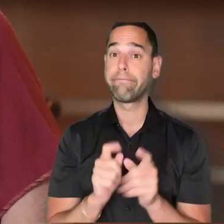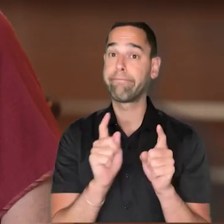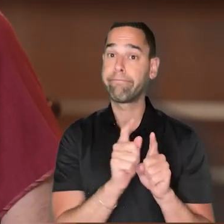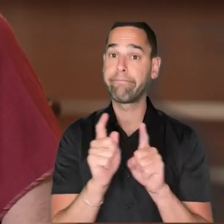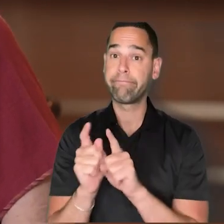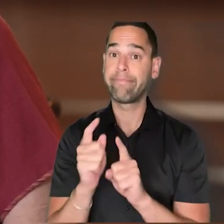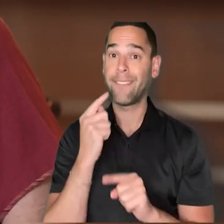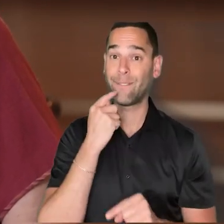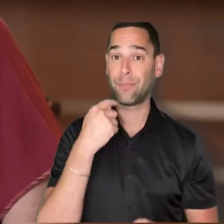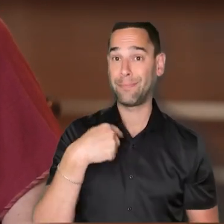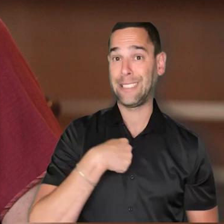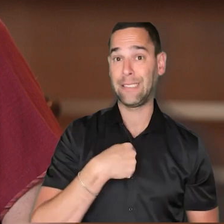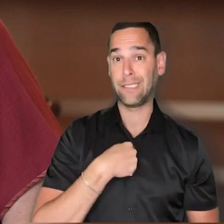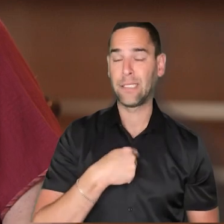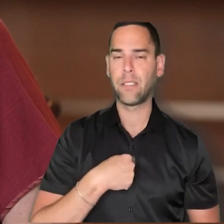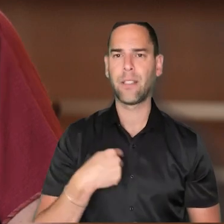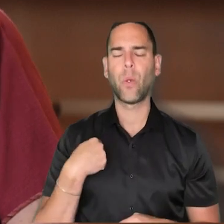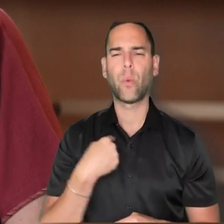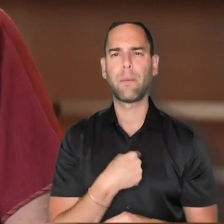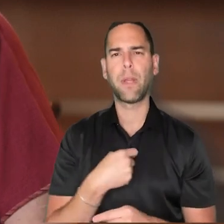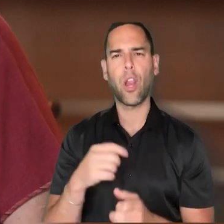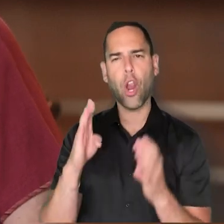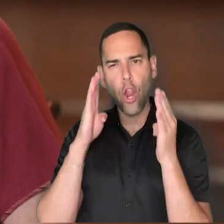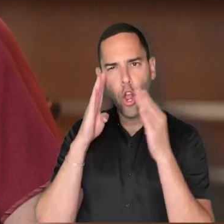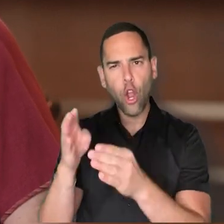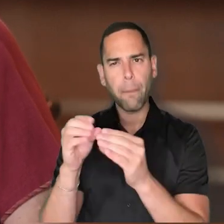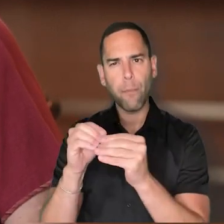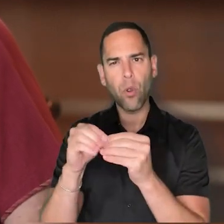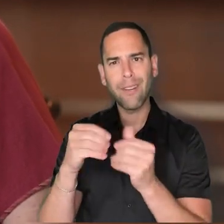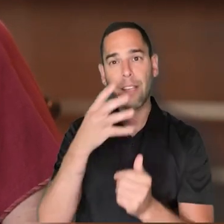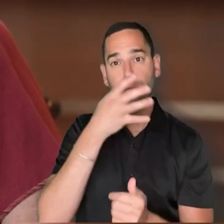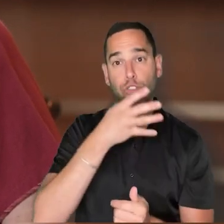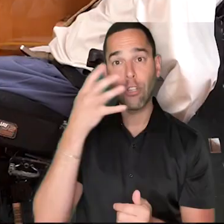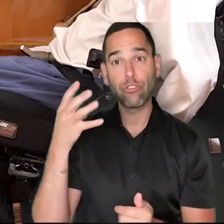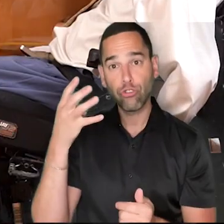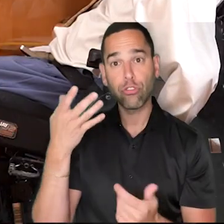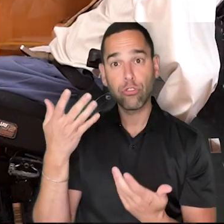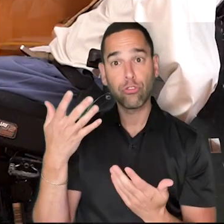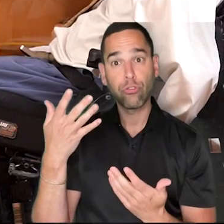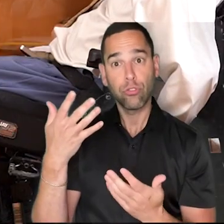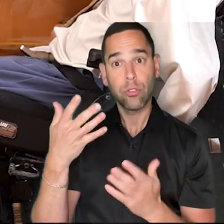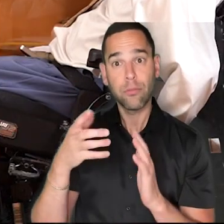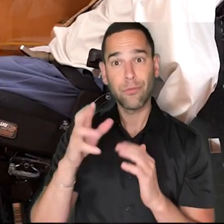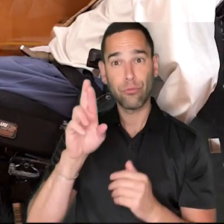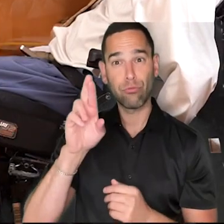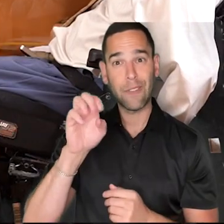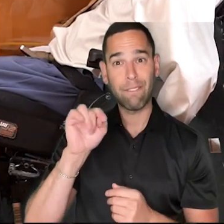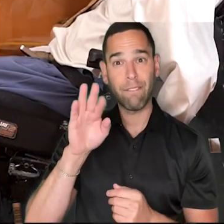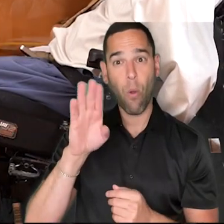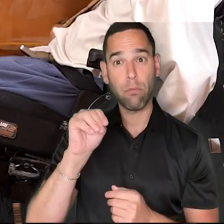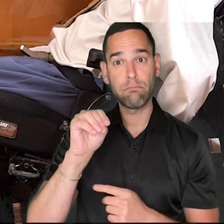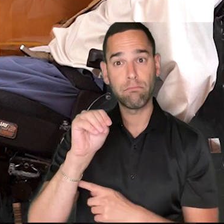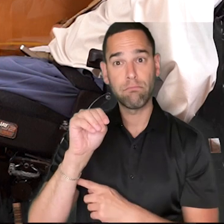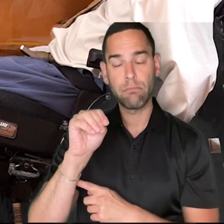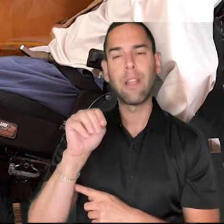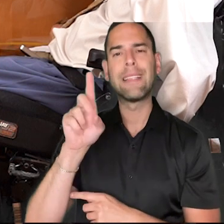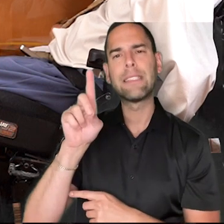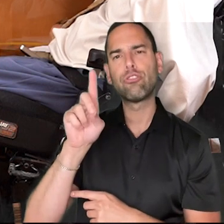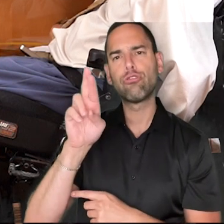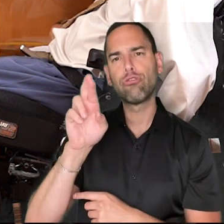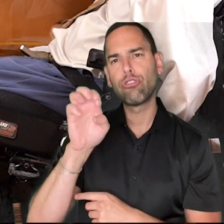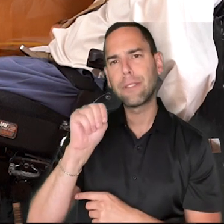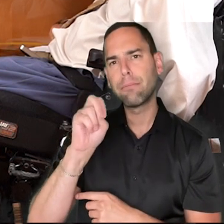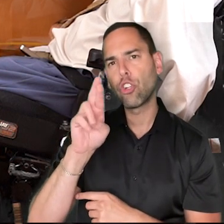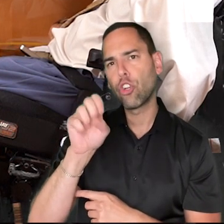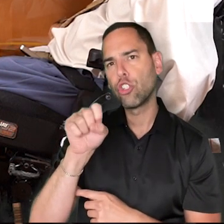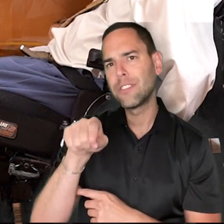One, for me, I also think we need to be looking a lot more at the issue of immigration reform, because we've got dreamers